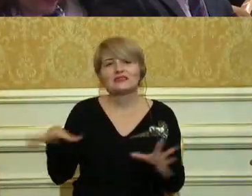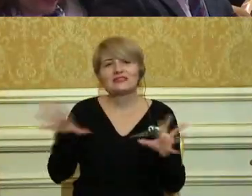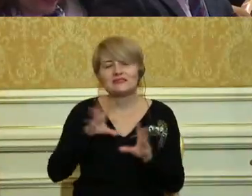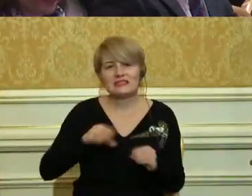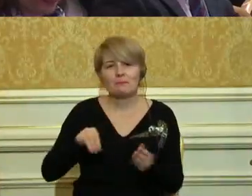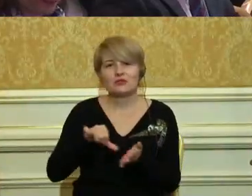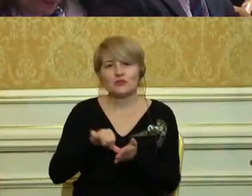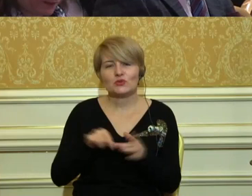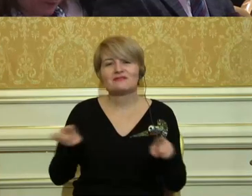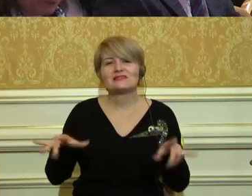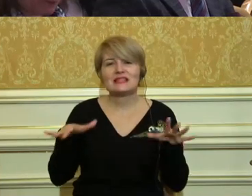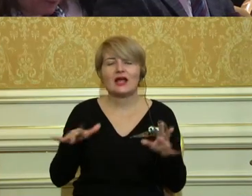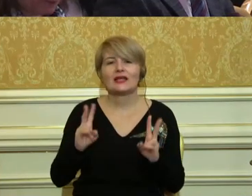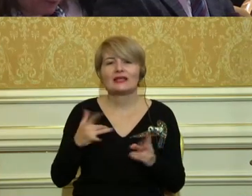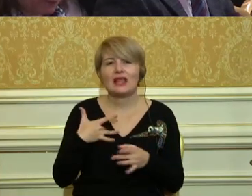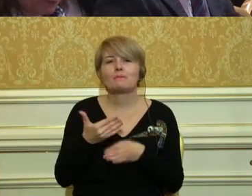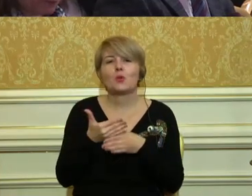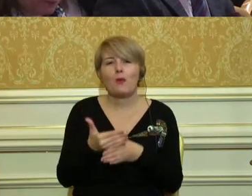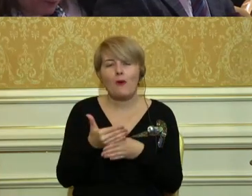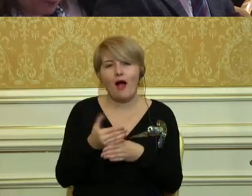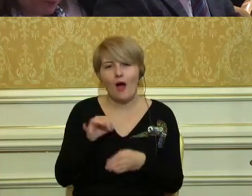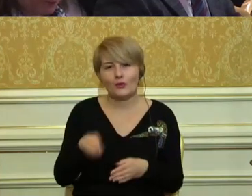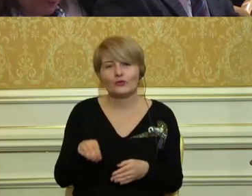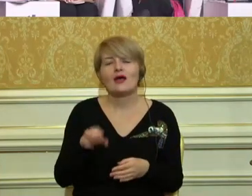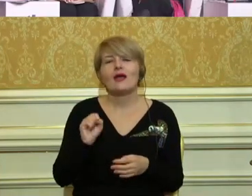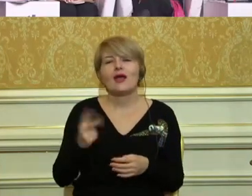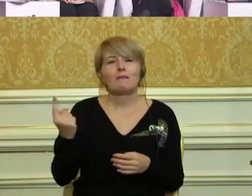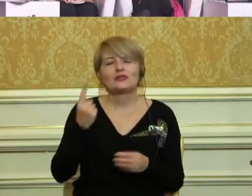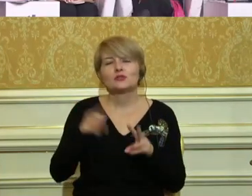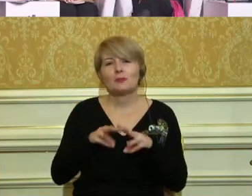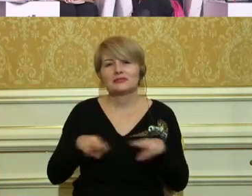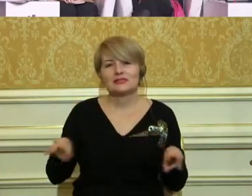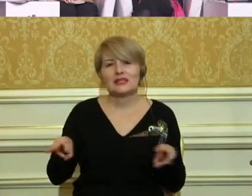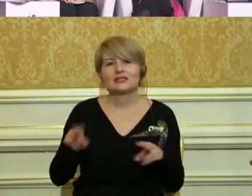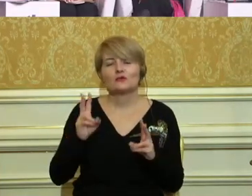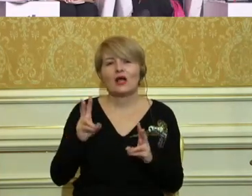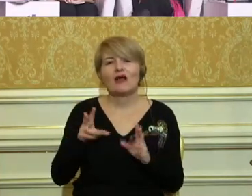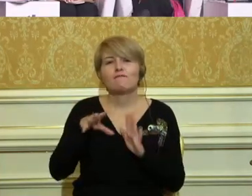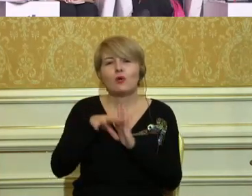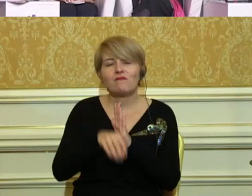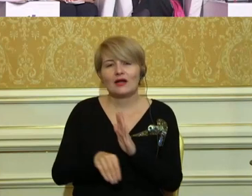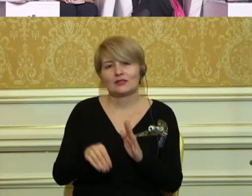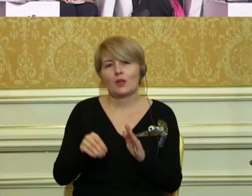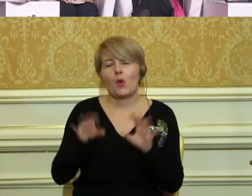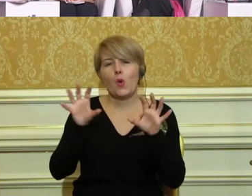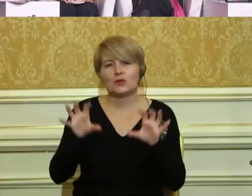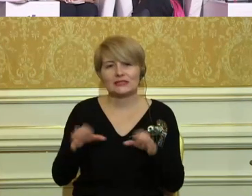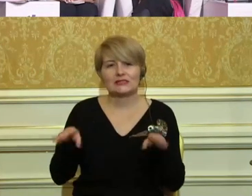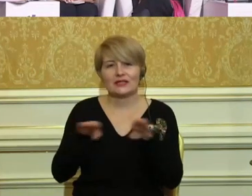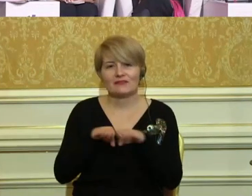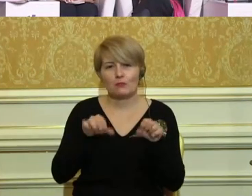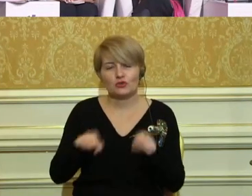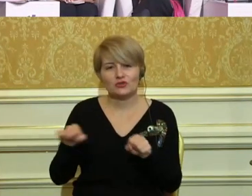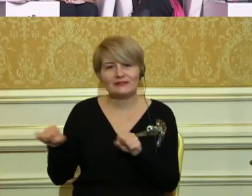express special thanks to all women who are here in the hall, those who are supporting us for the first ministry